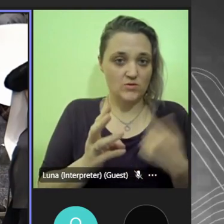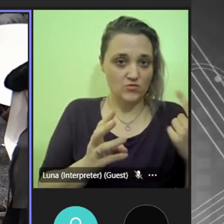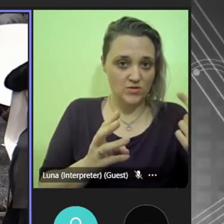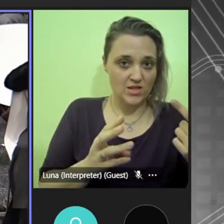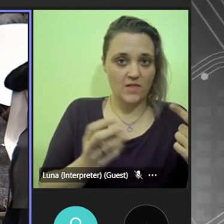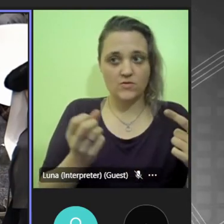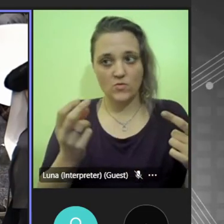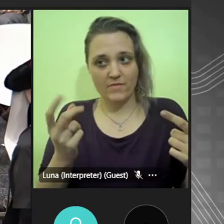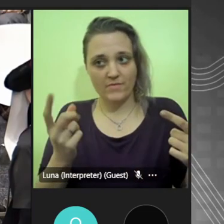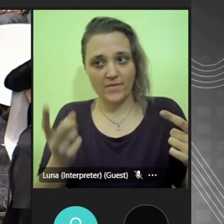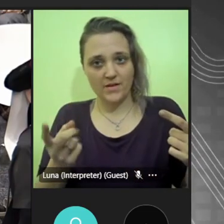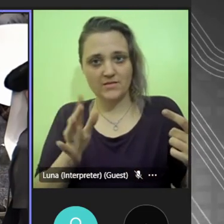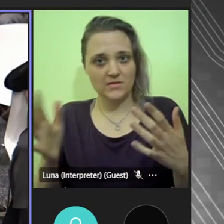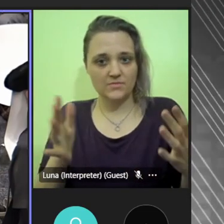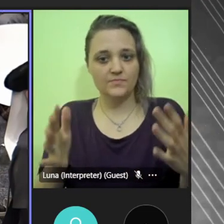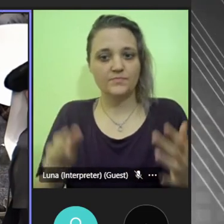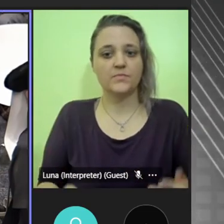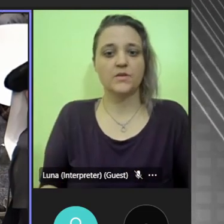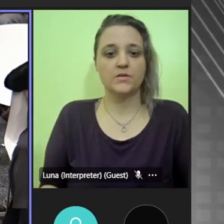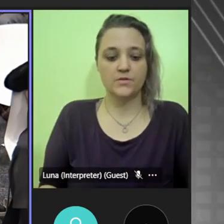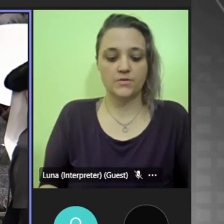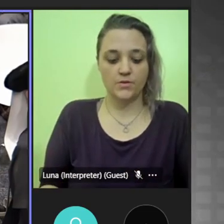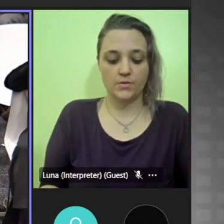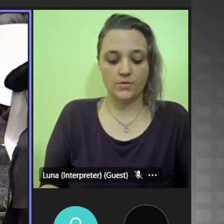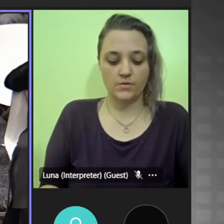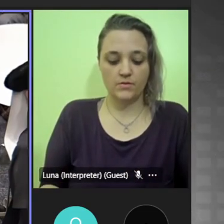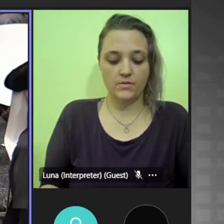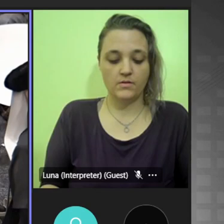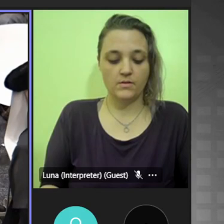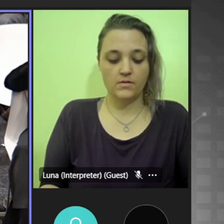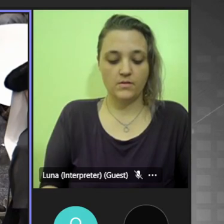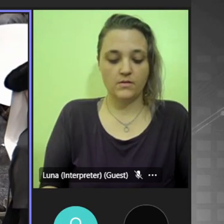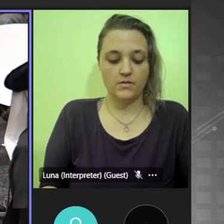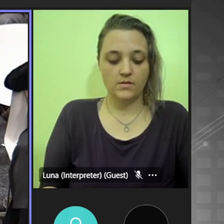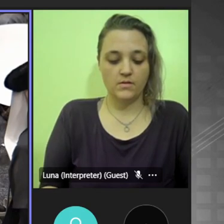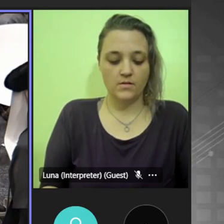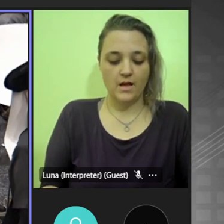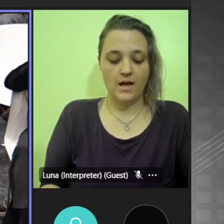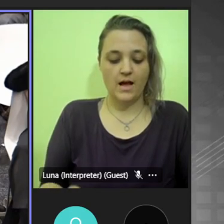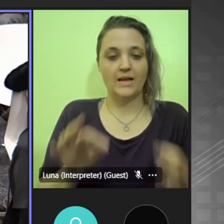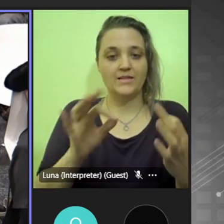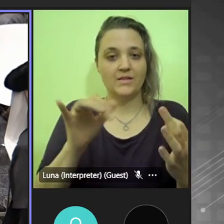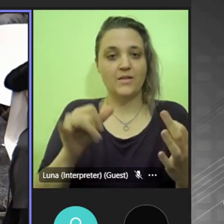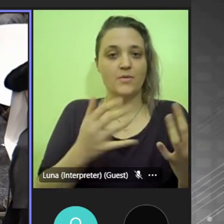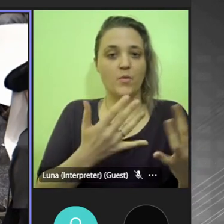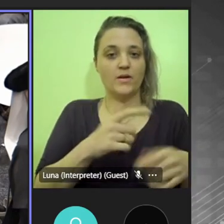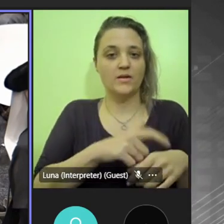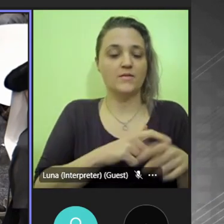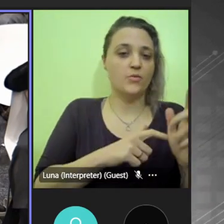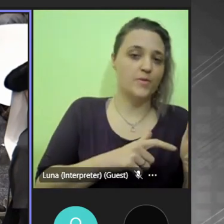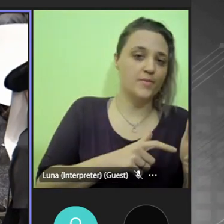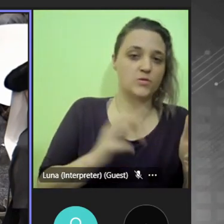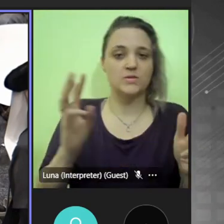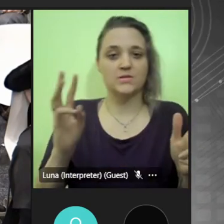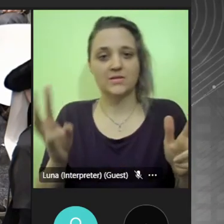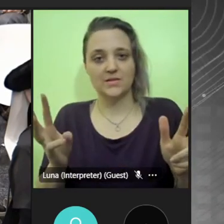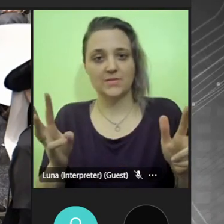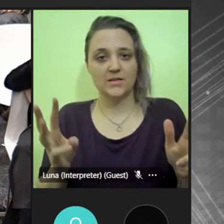every 6 minutes you'd get a green and then every 12. So kind of ideally that would be wait times of